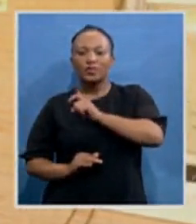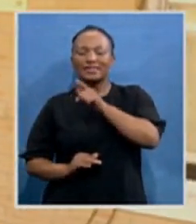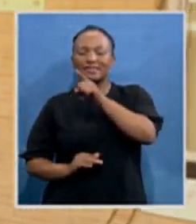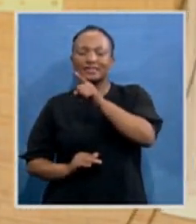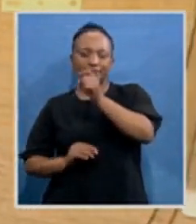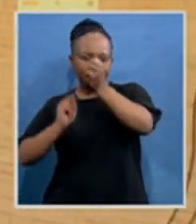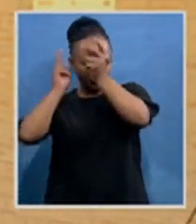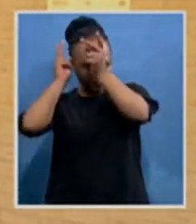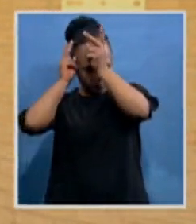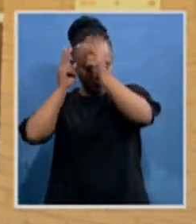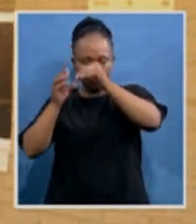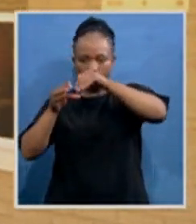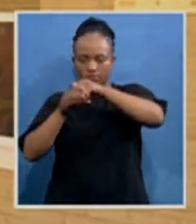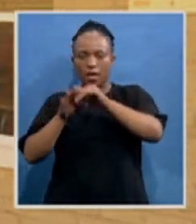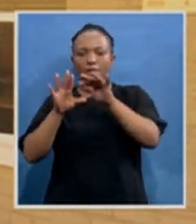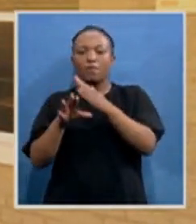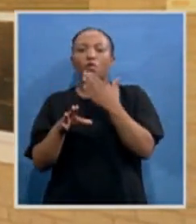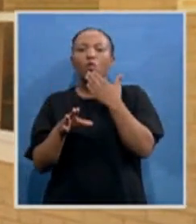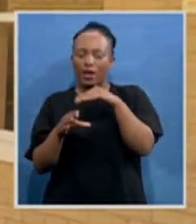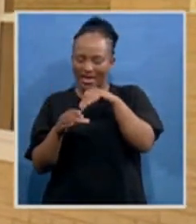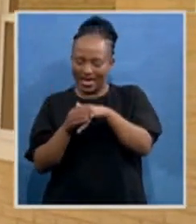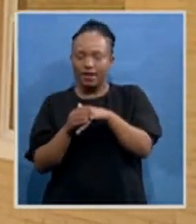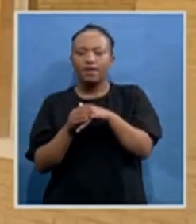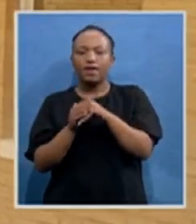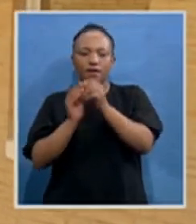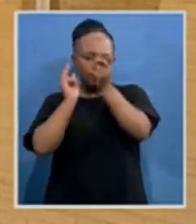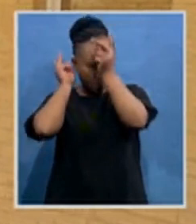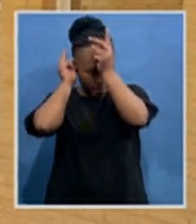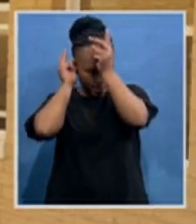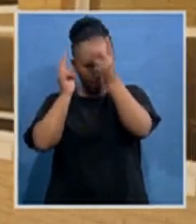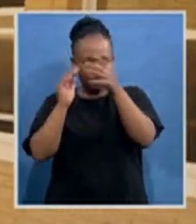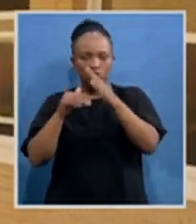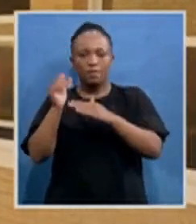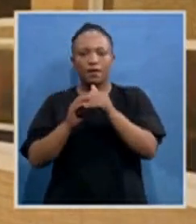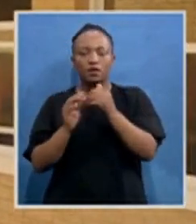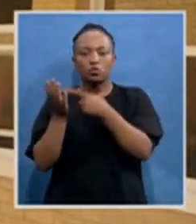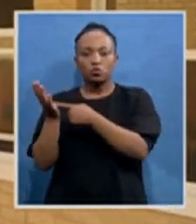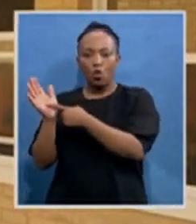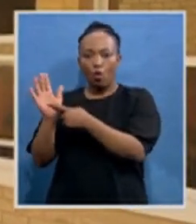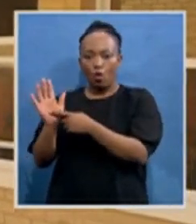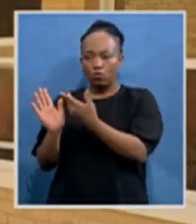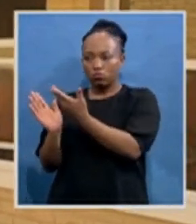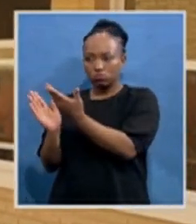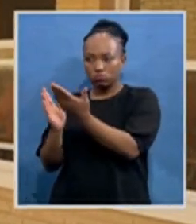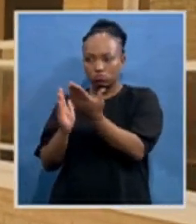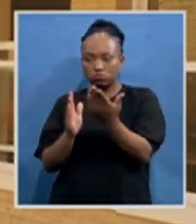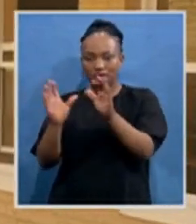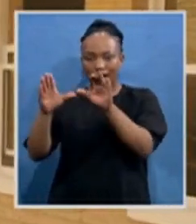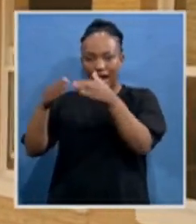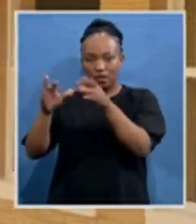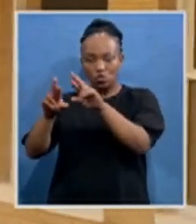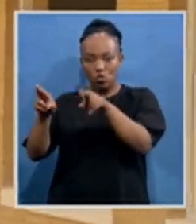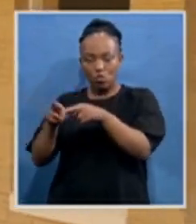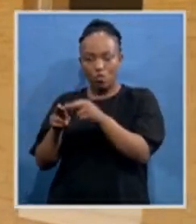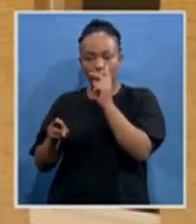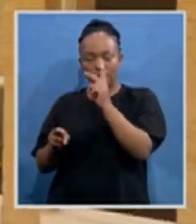my colleague Spiwe Ubasi to just show you. He panned there to the classrooms where there are offenders currently in school.